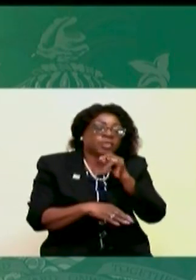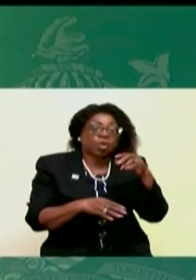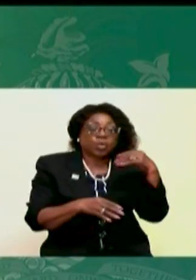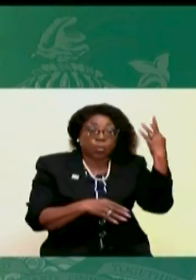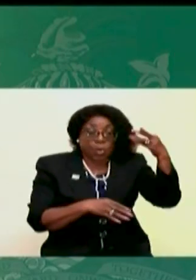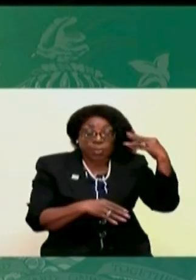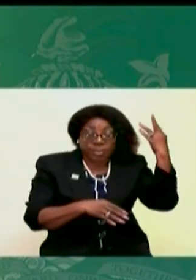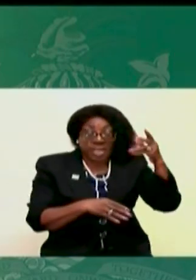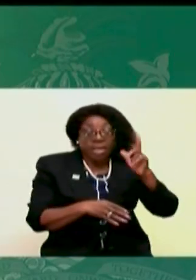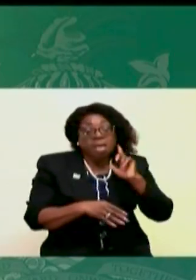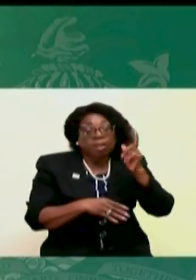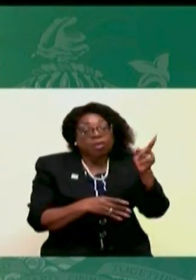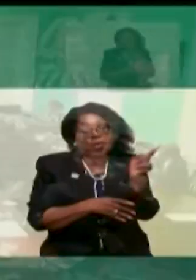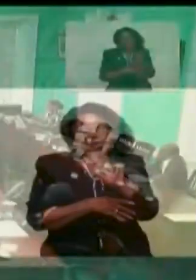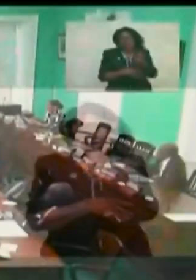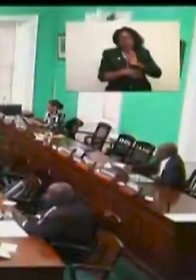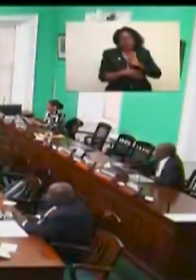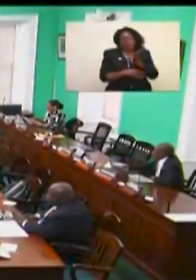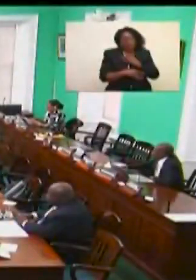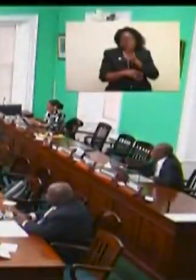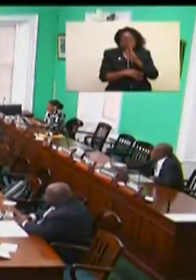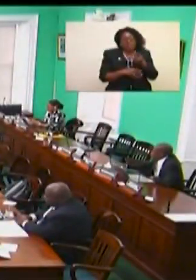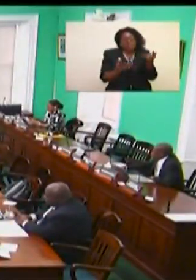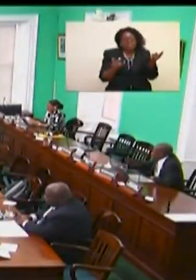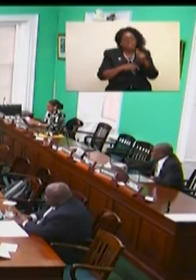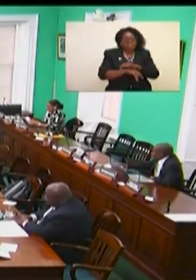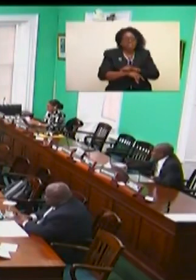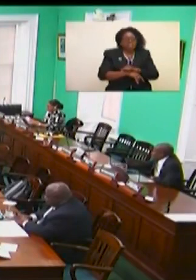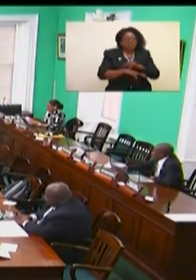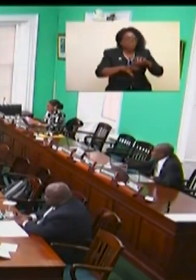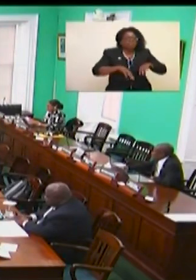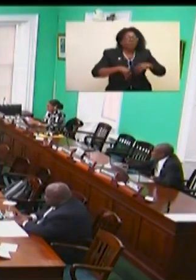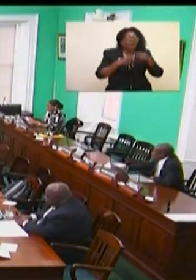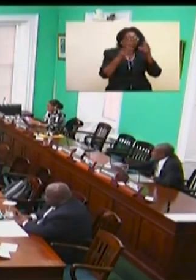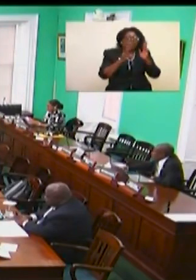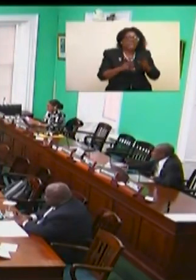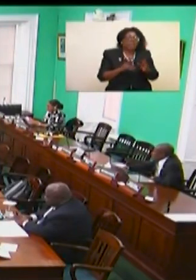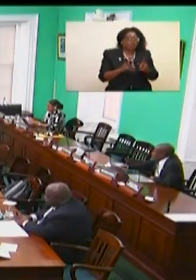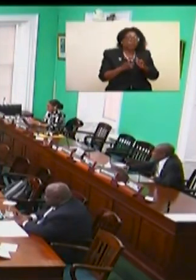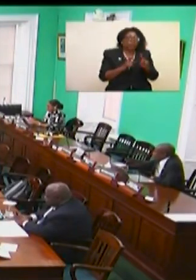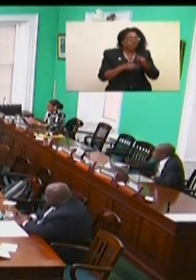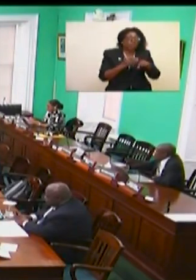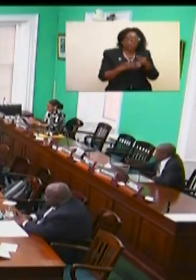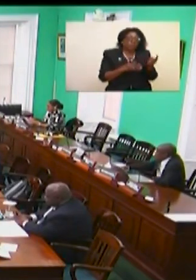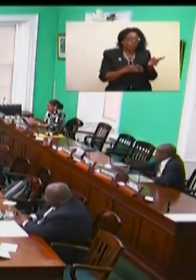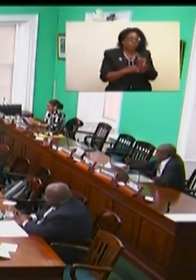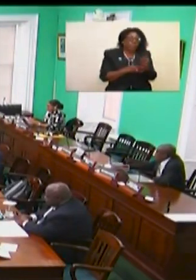you possibly talk about where we are? How is that possible?